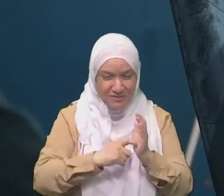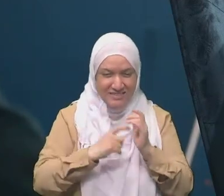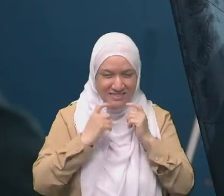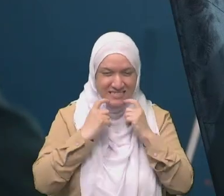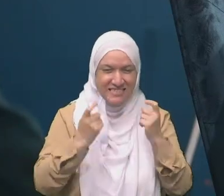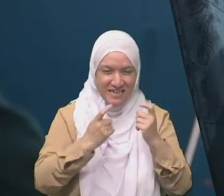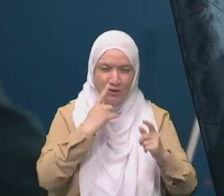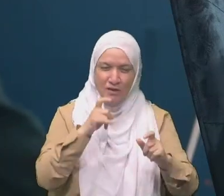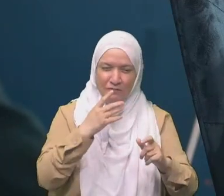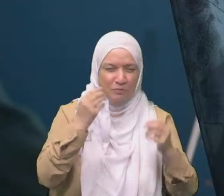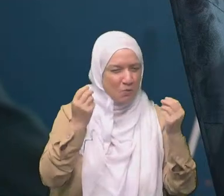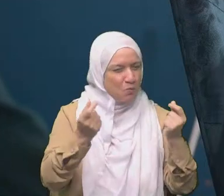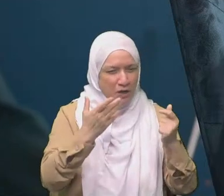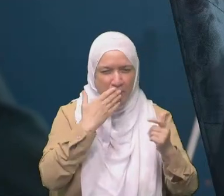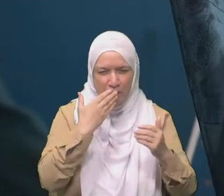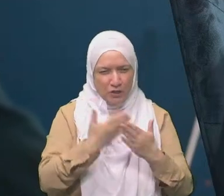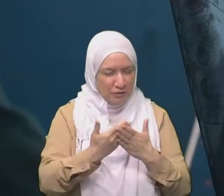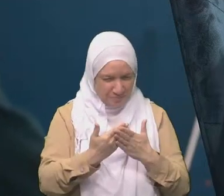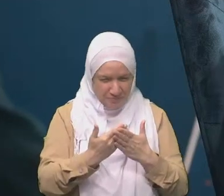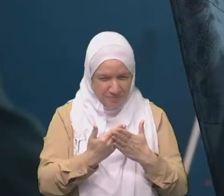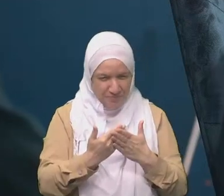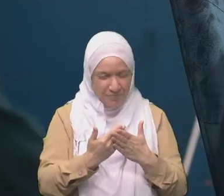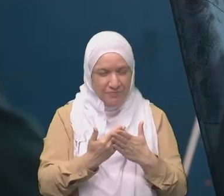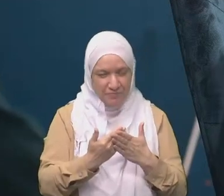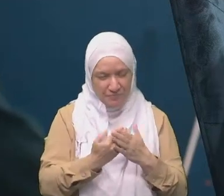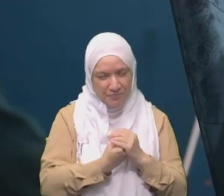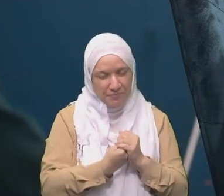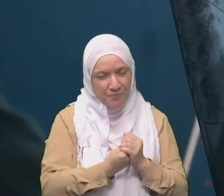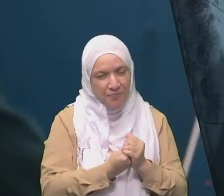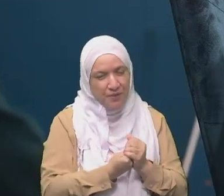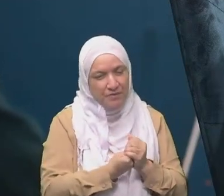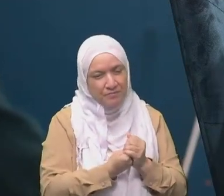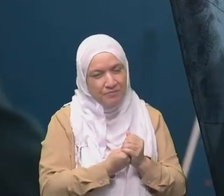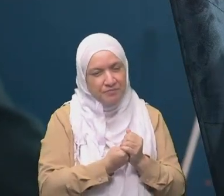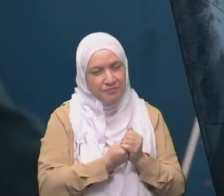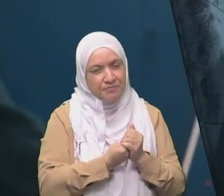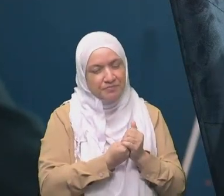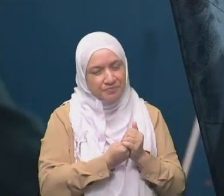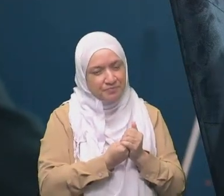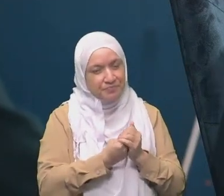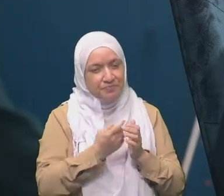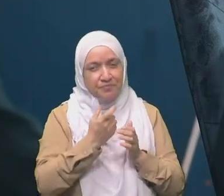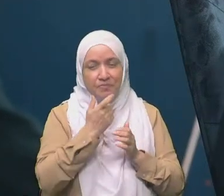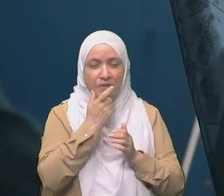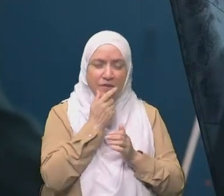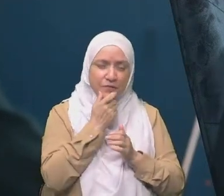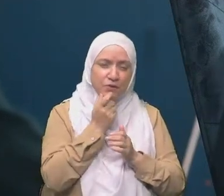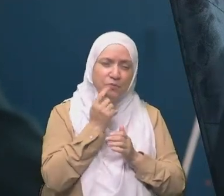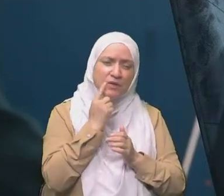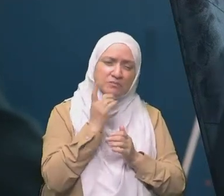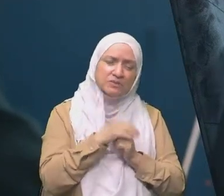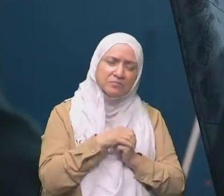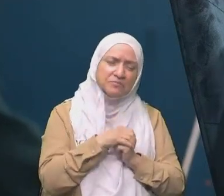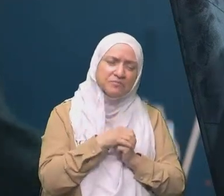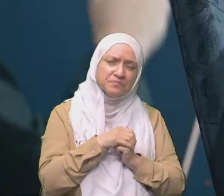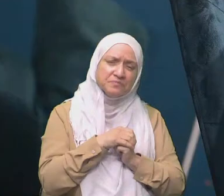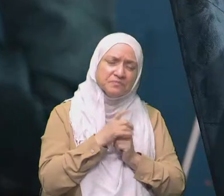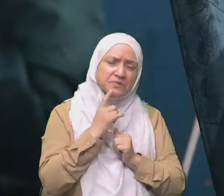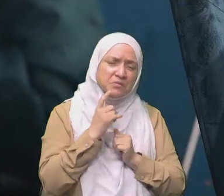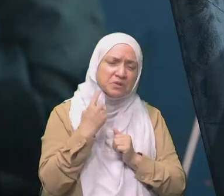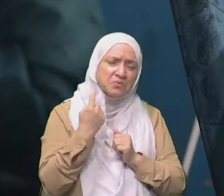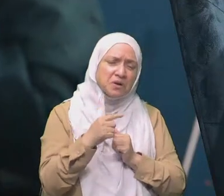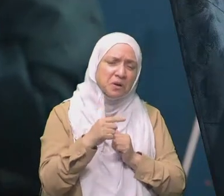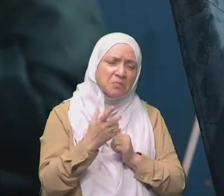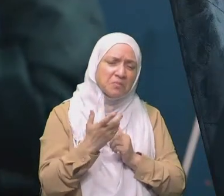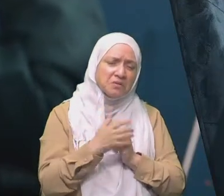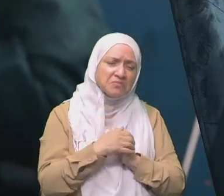to premeditate doing something good afterwards, right? Like, I'm going to commit this haram, in my mind, once I'm done, I'm going to make wudu, pray to rak'ah, and so